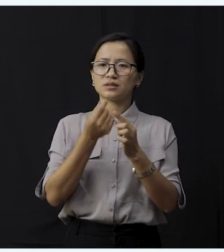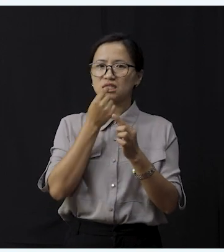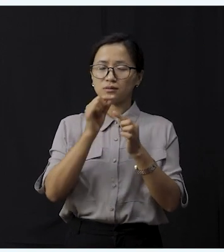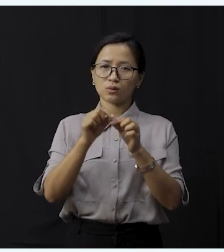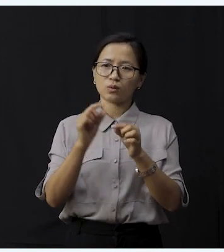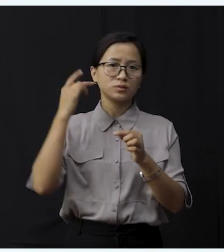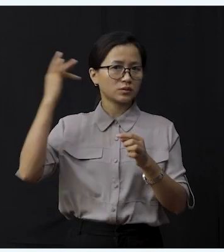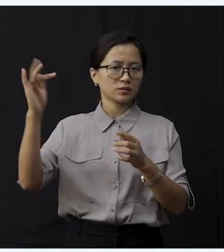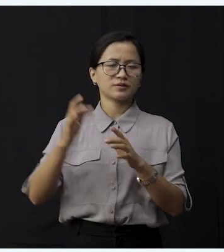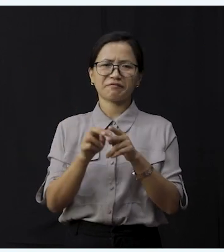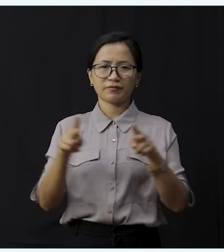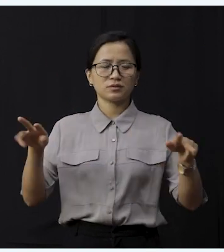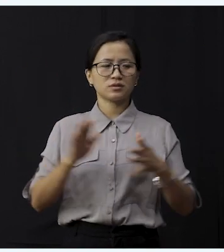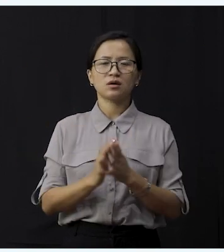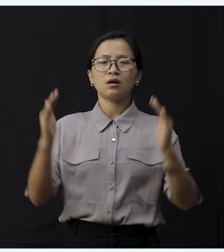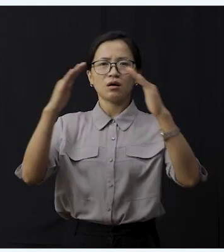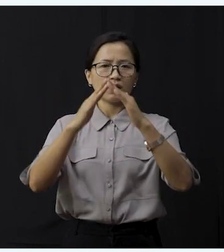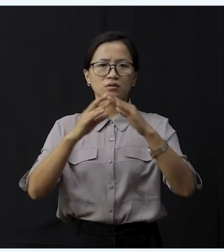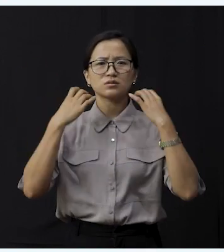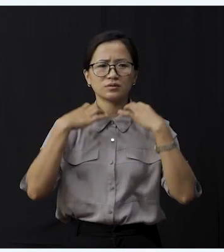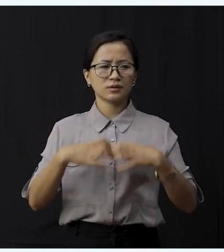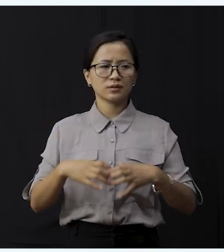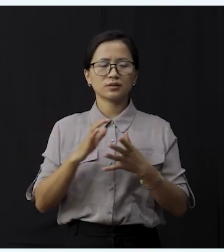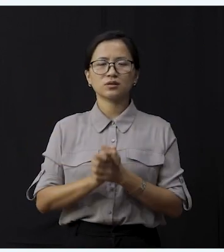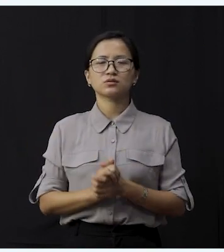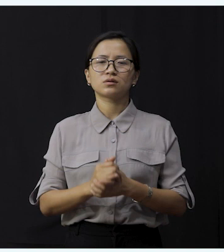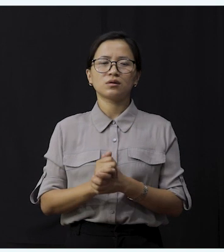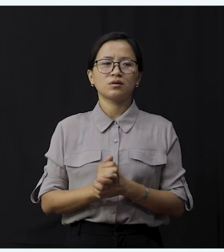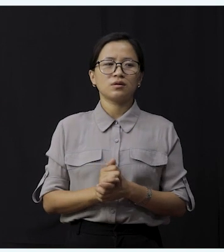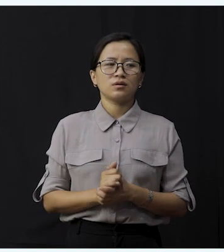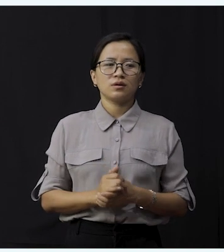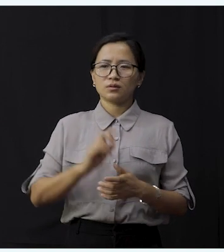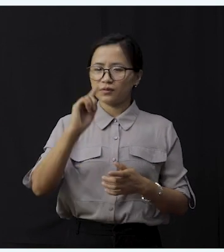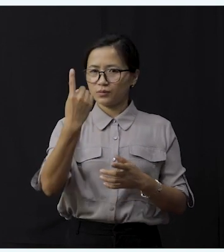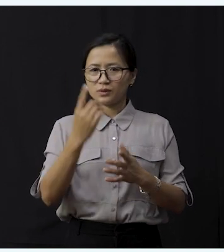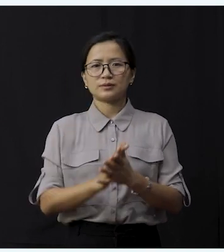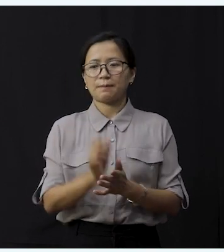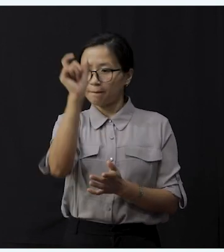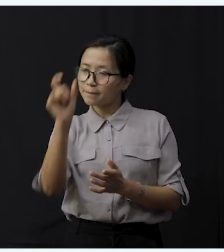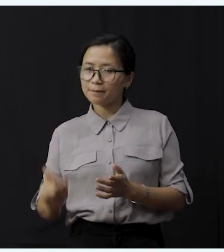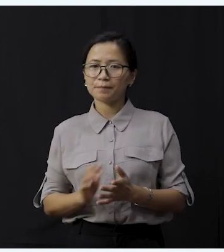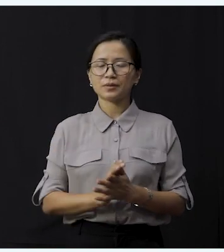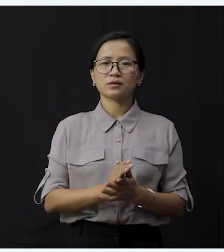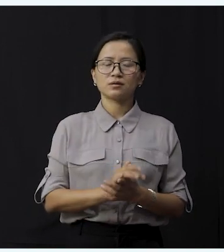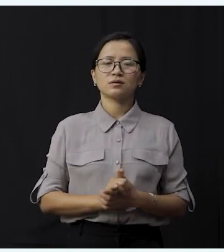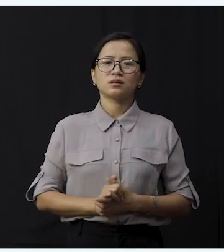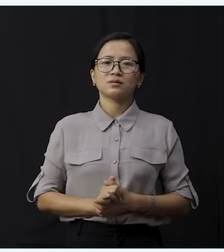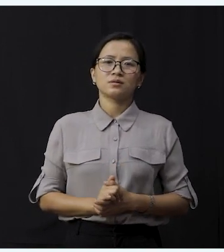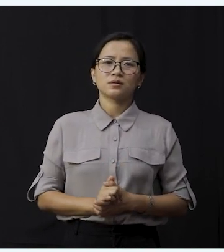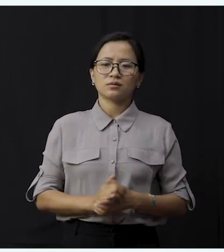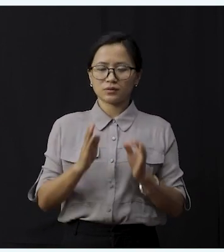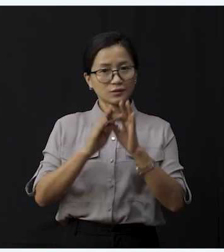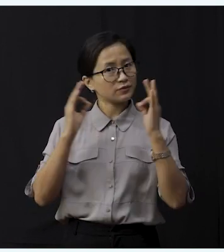that belongs to an individual, that belongs to you only, or that belongs to a single person, or that belongs to